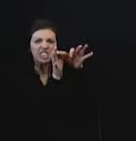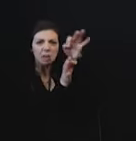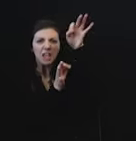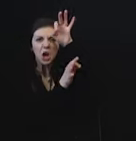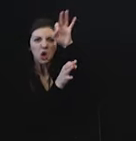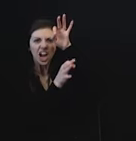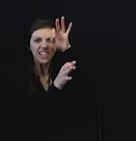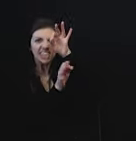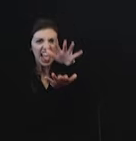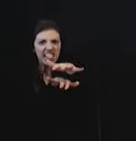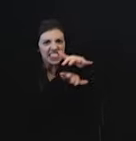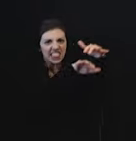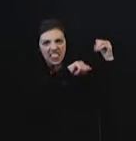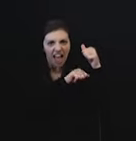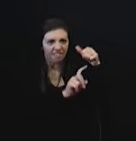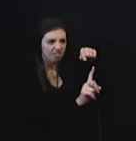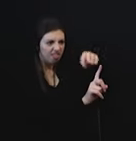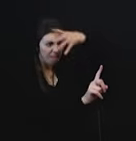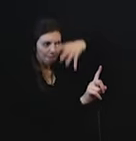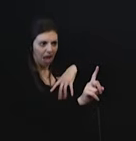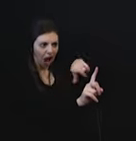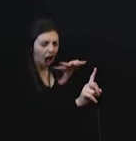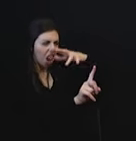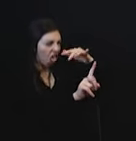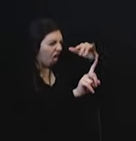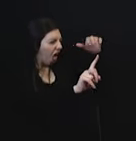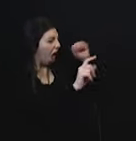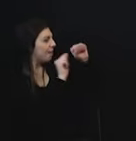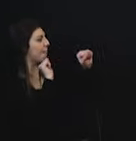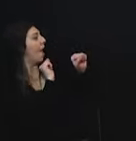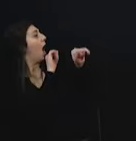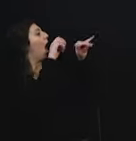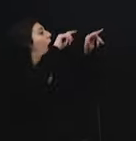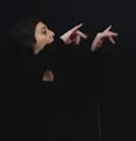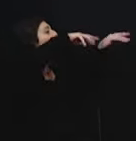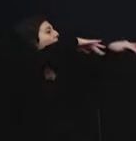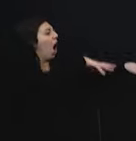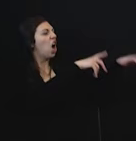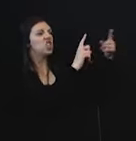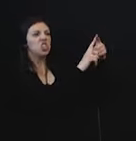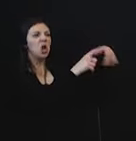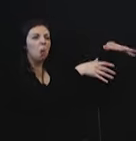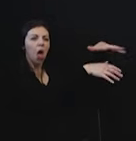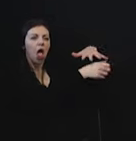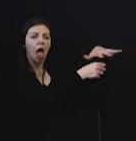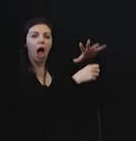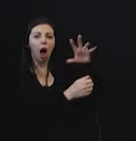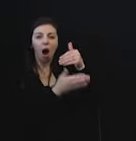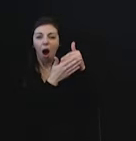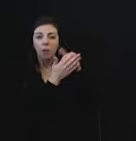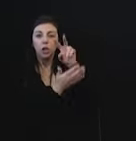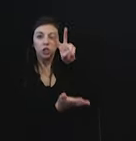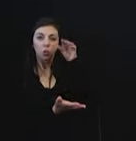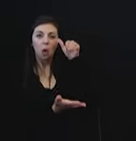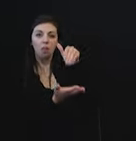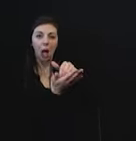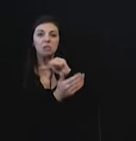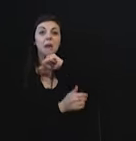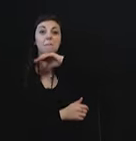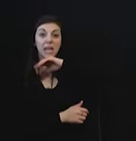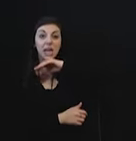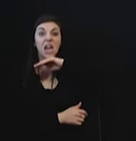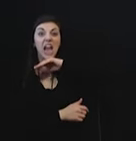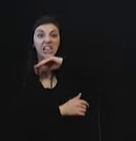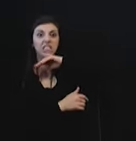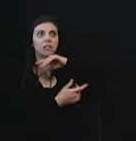pigs. And the entire herd of about 2,000 pigs plunged down the steep hillside into the lake and